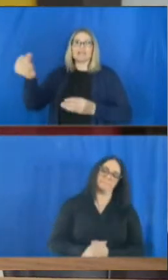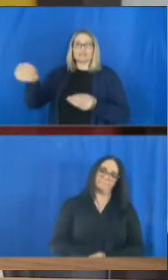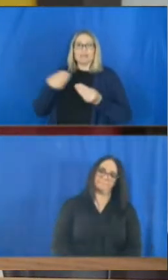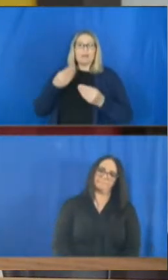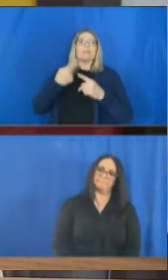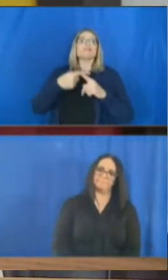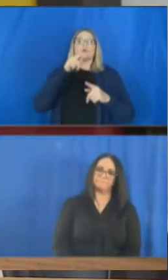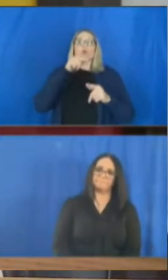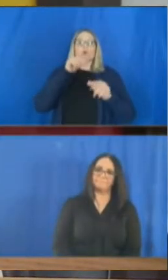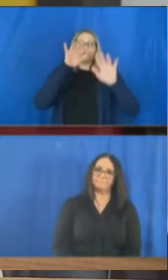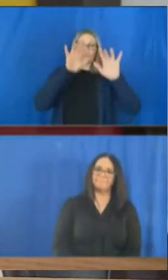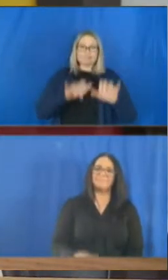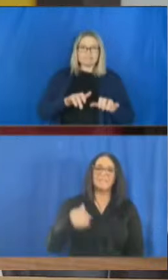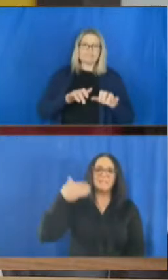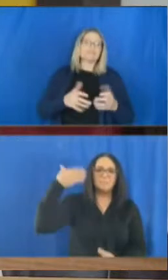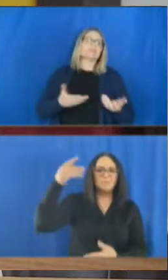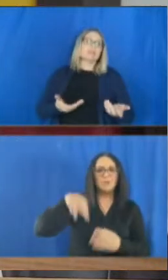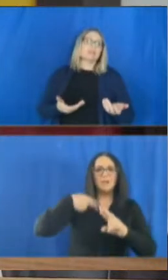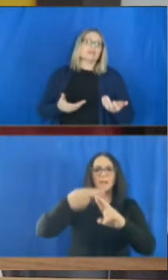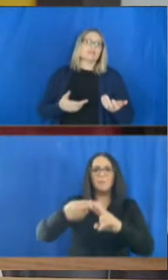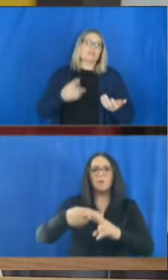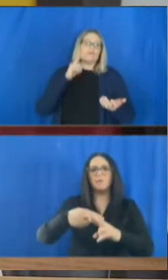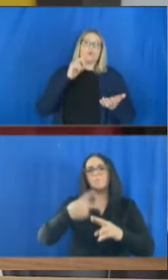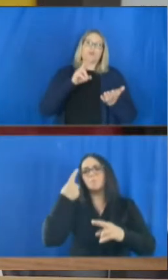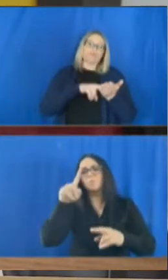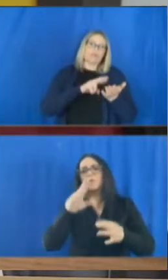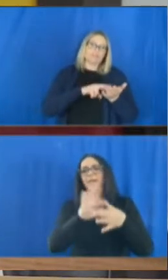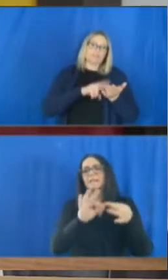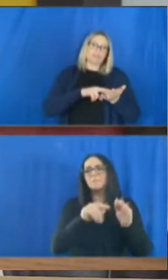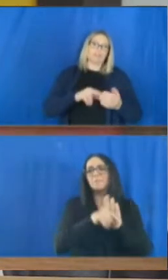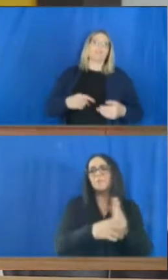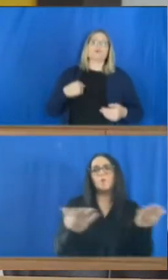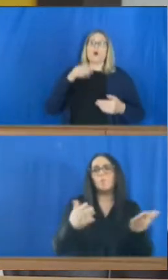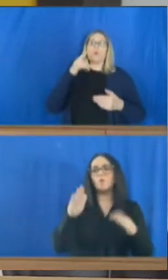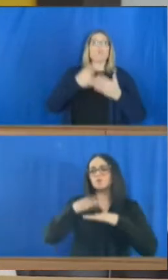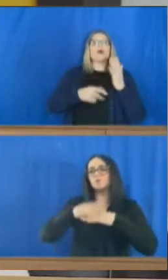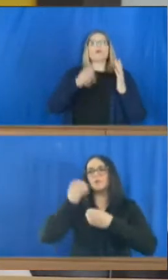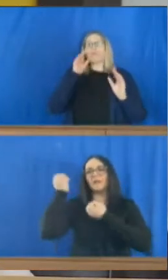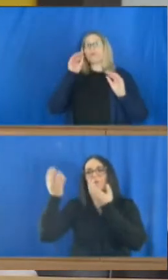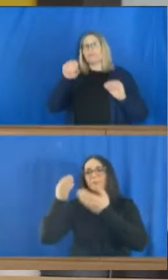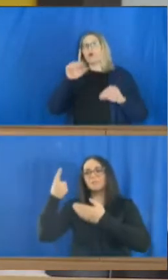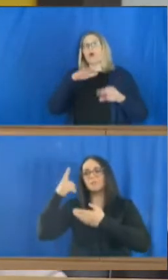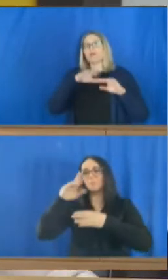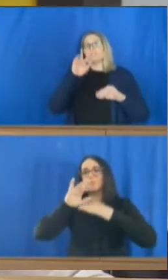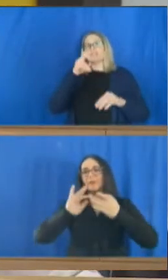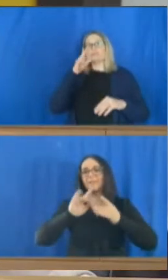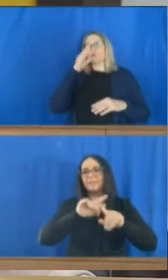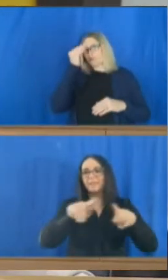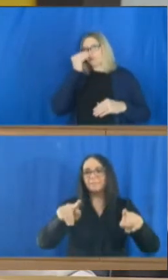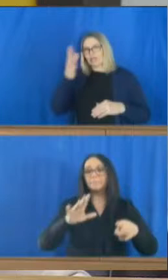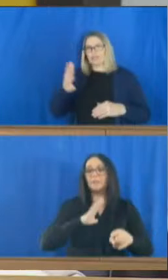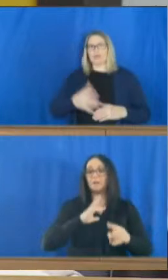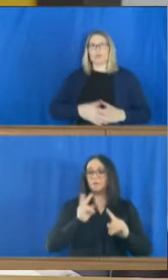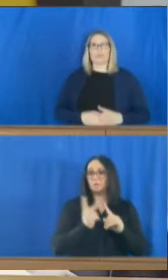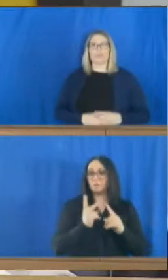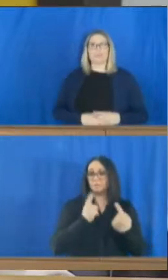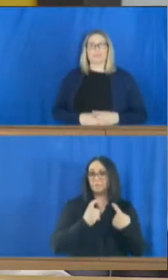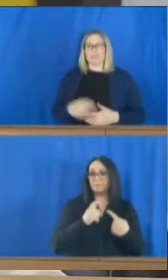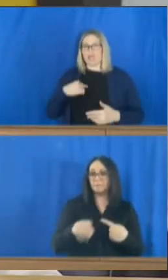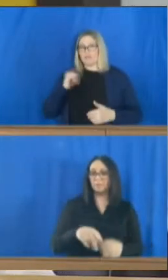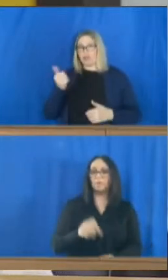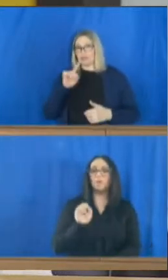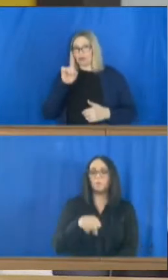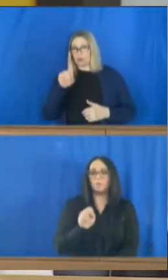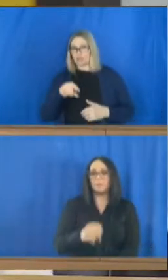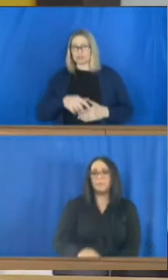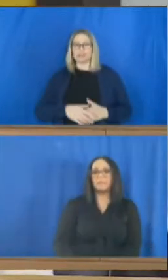expecting to receive its first shipment of Paxlovid, the antiviral pills, last weekend. Just wondering how many we received, if we